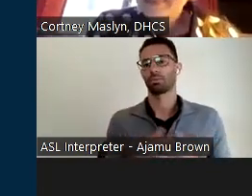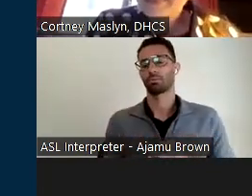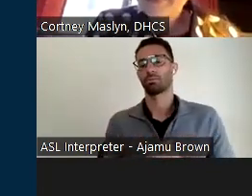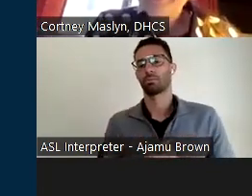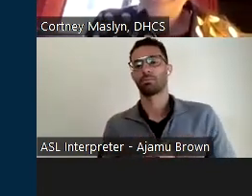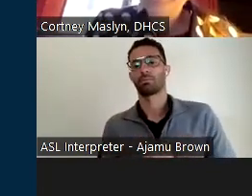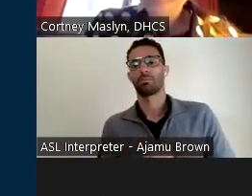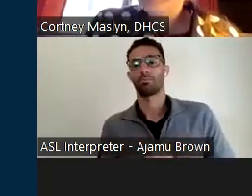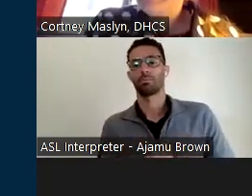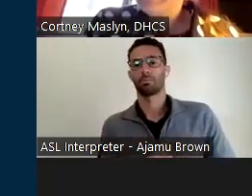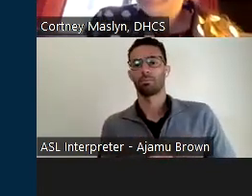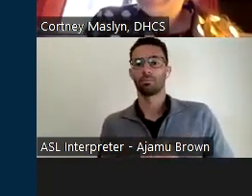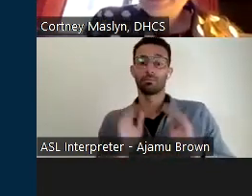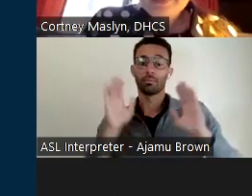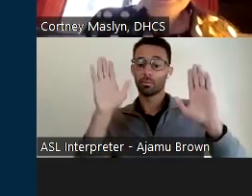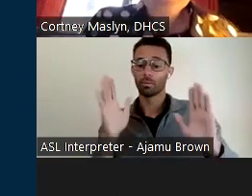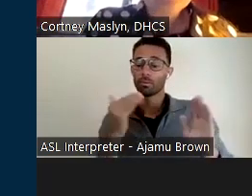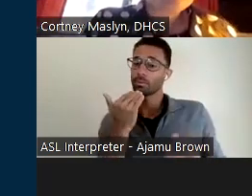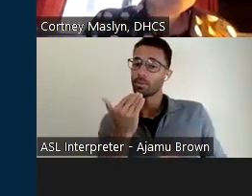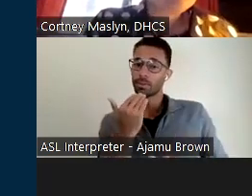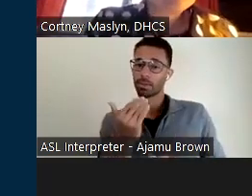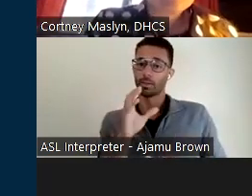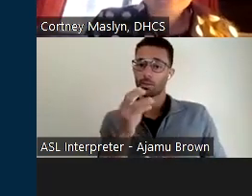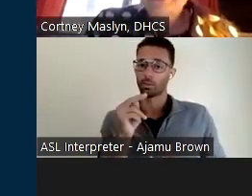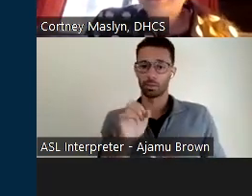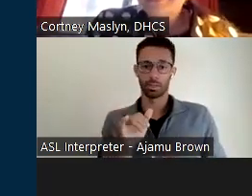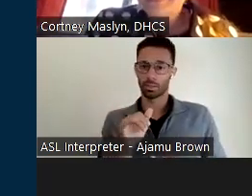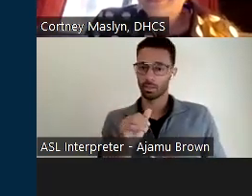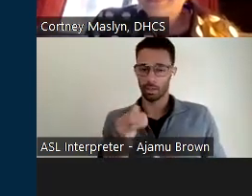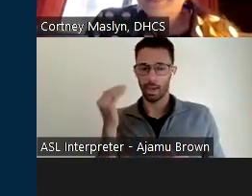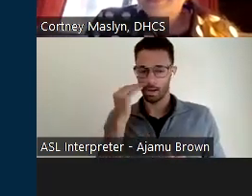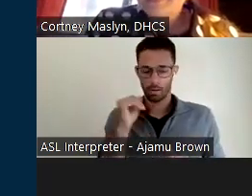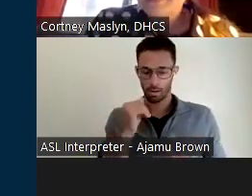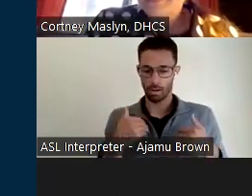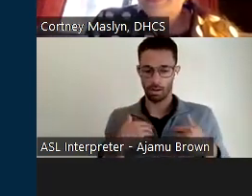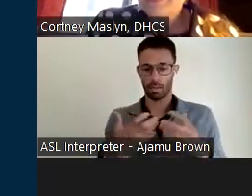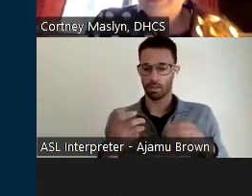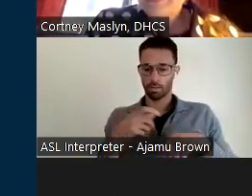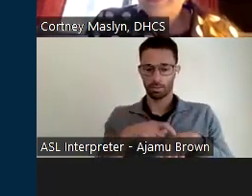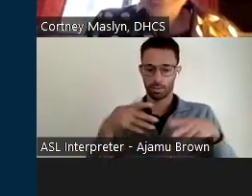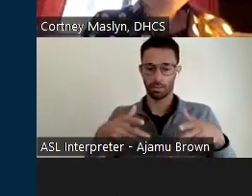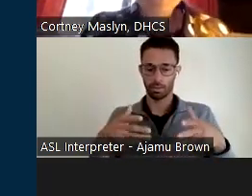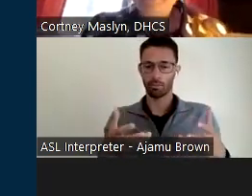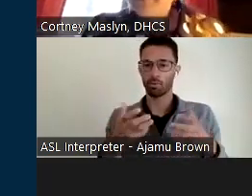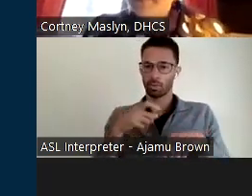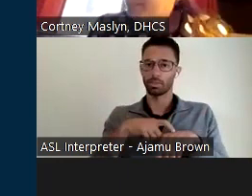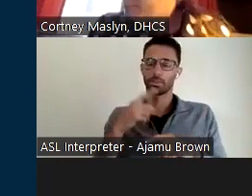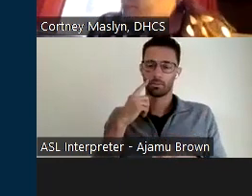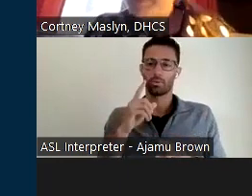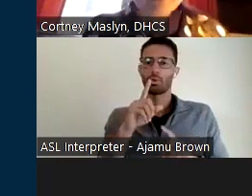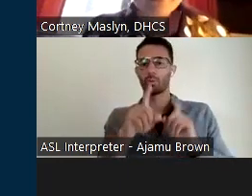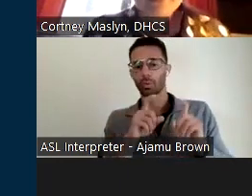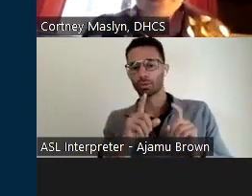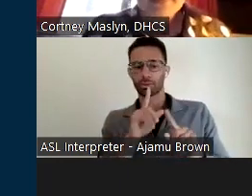much, Courtney. And I'm mindful of the fact that we don't have a lot of time, and we really want to have time for questions and answers from all of you.